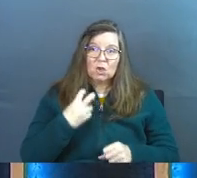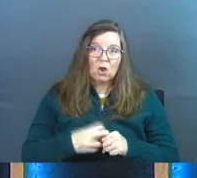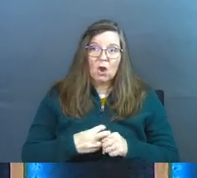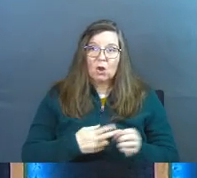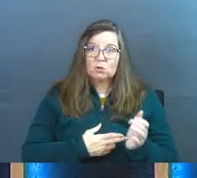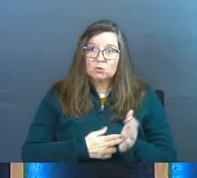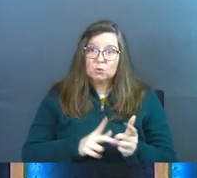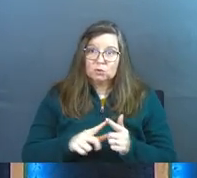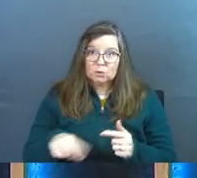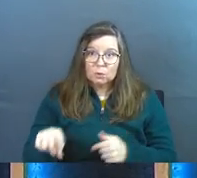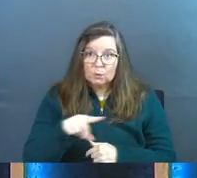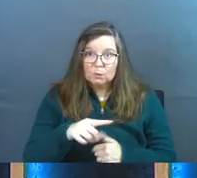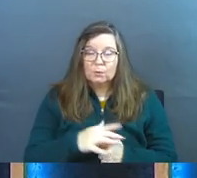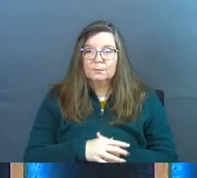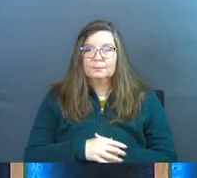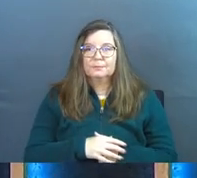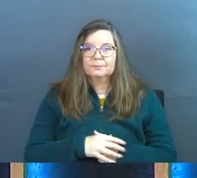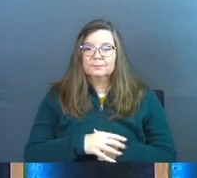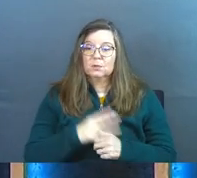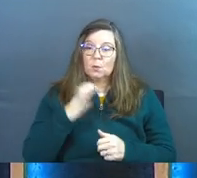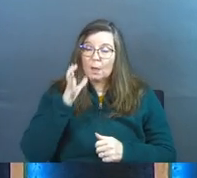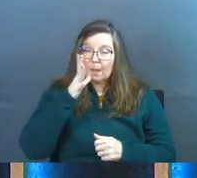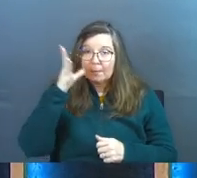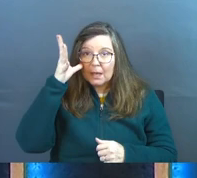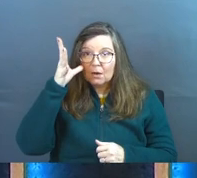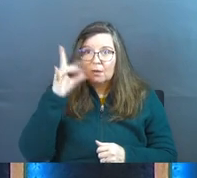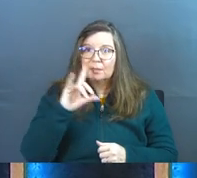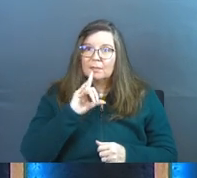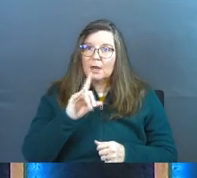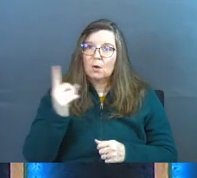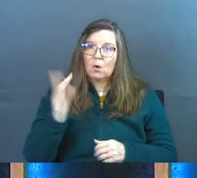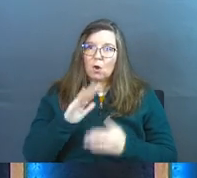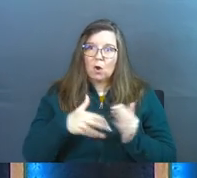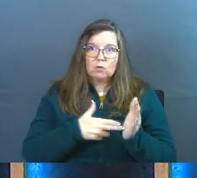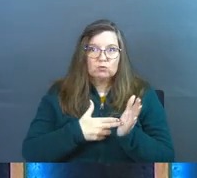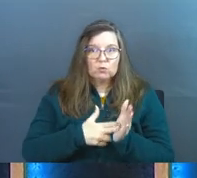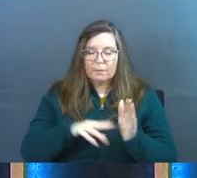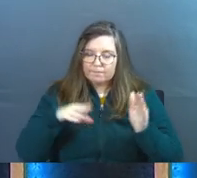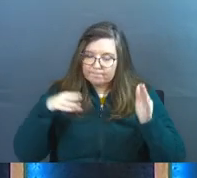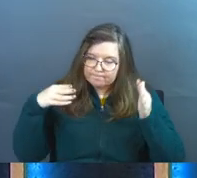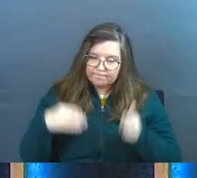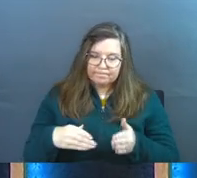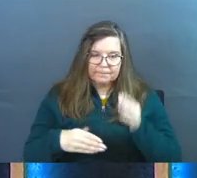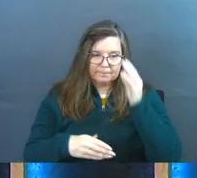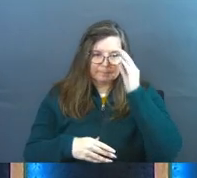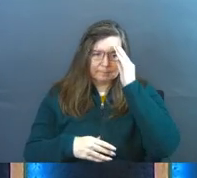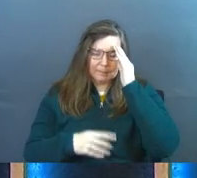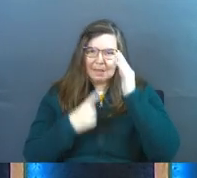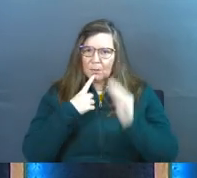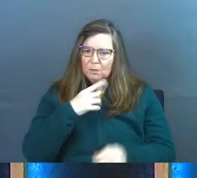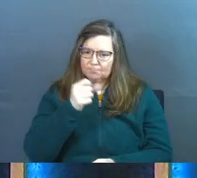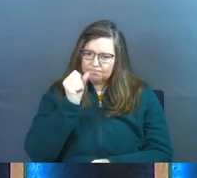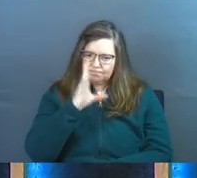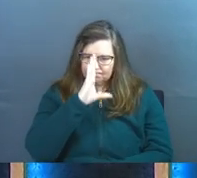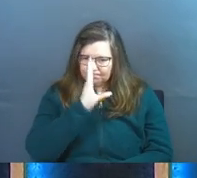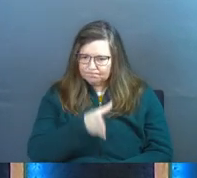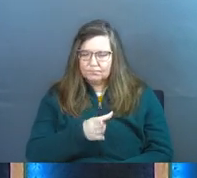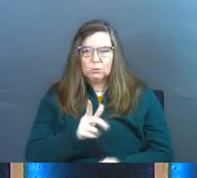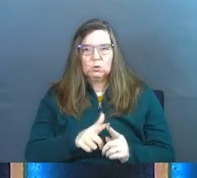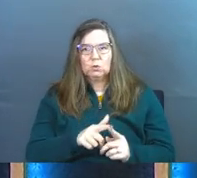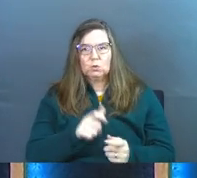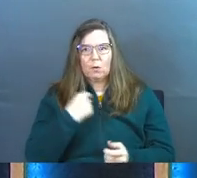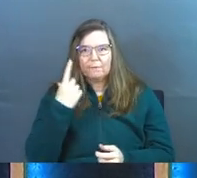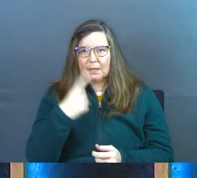harsh truth to you. You had parents that were all truth. They would tell it to you right to your